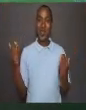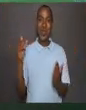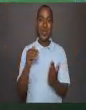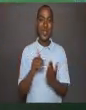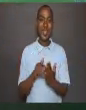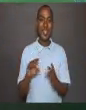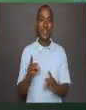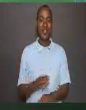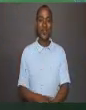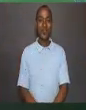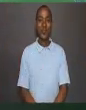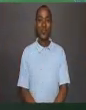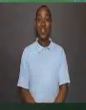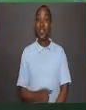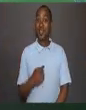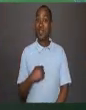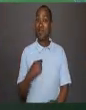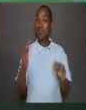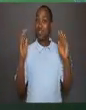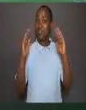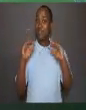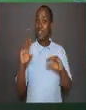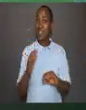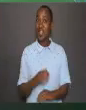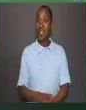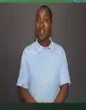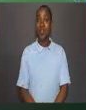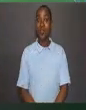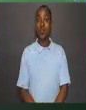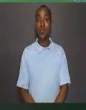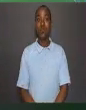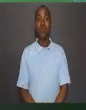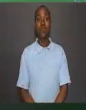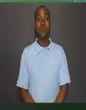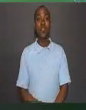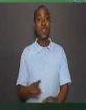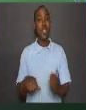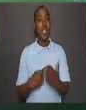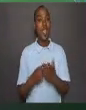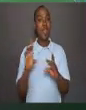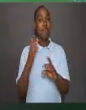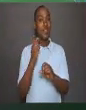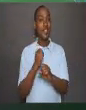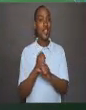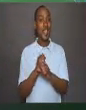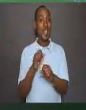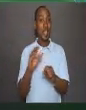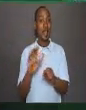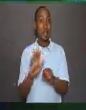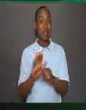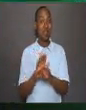Hello again, class. I hope you were able to complete this activity.